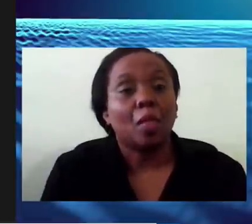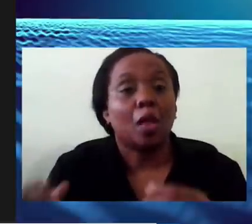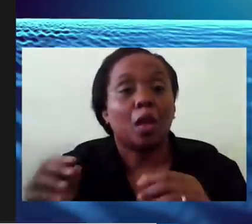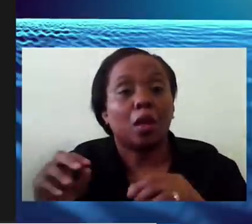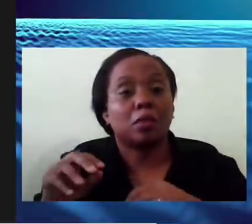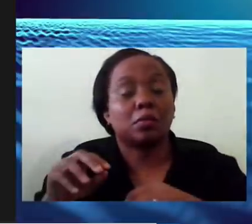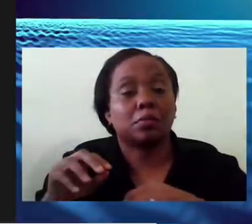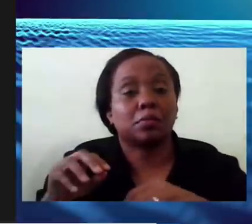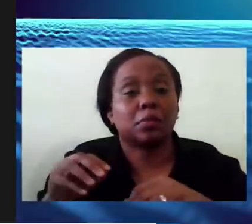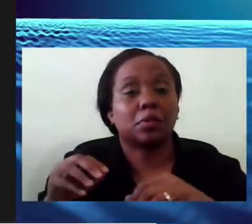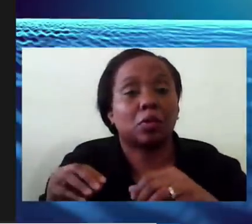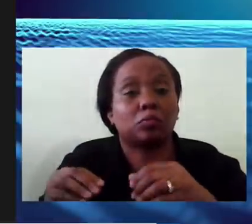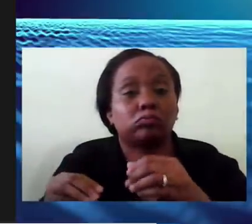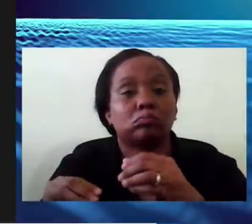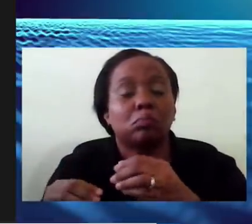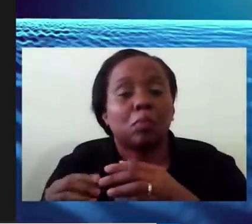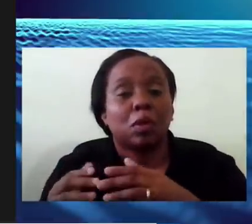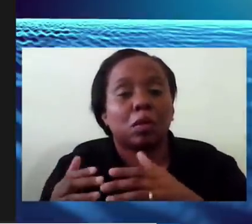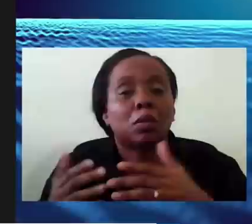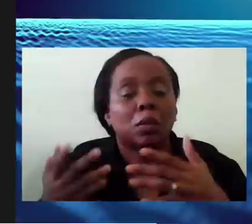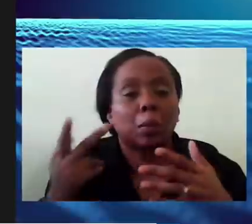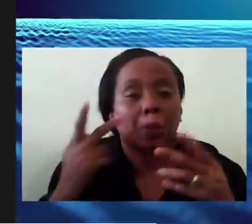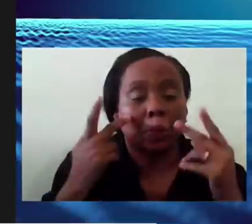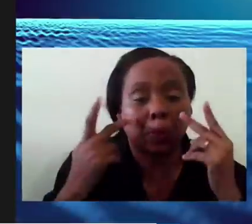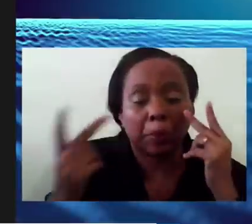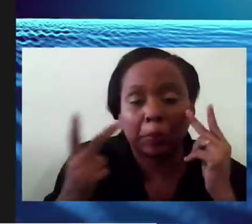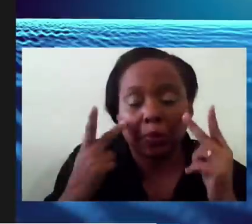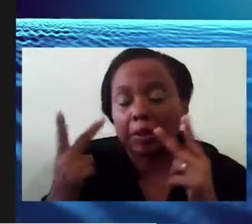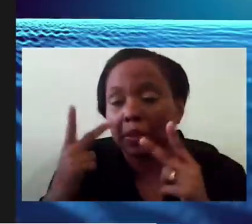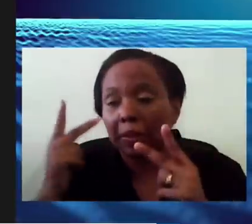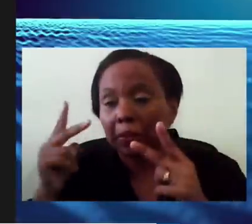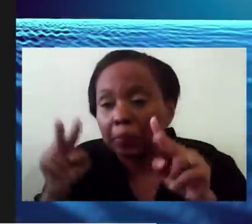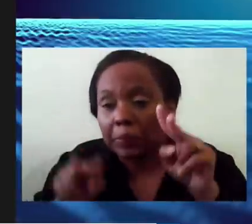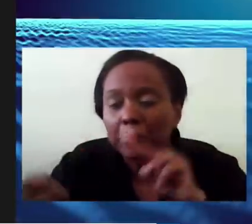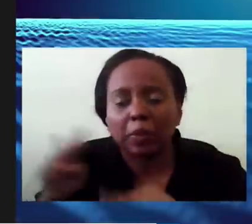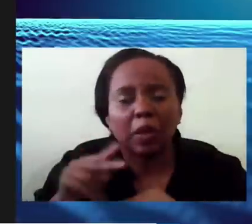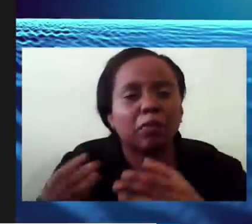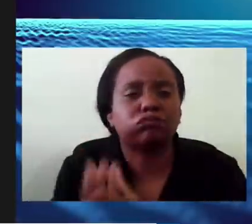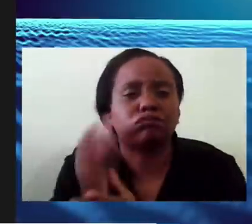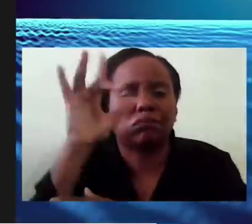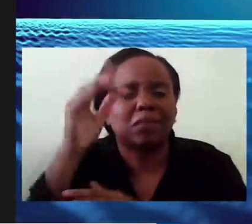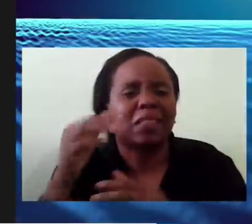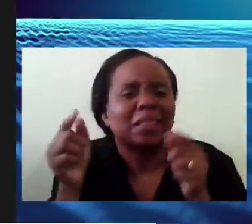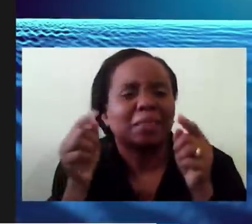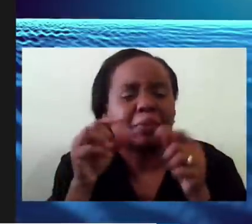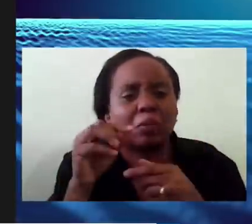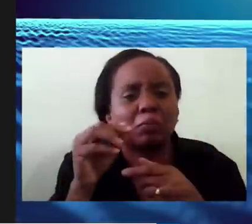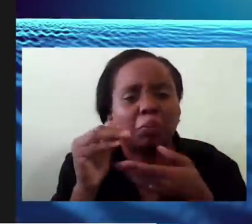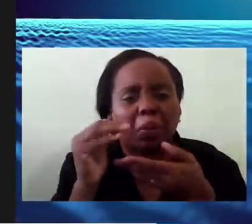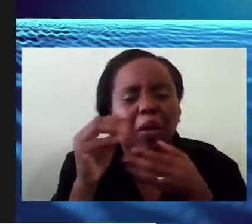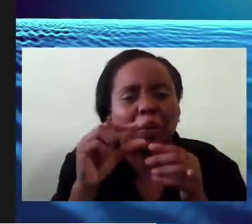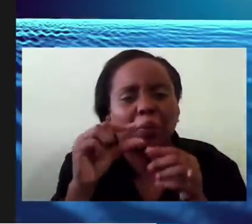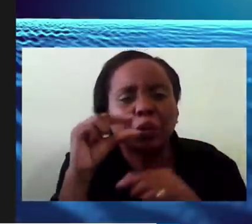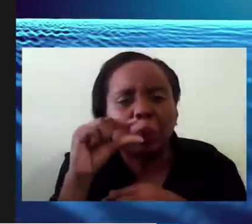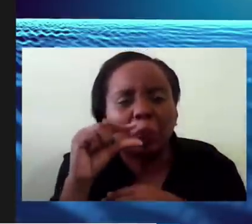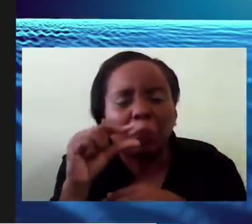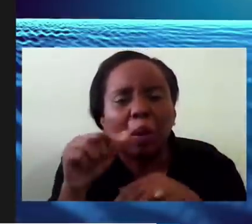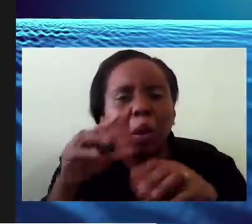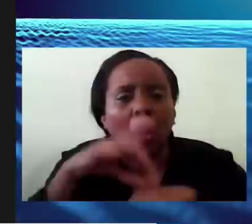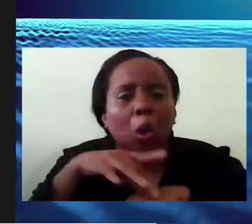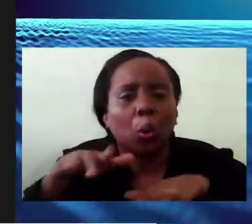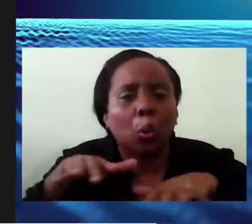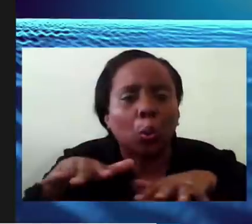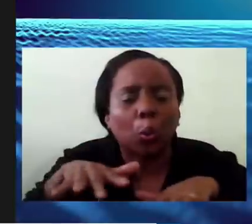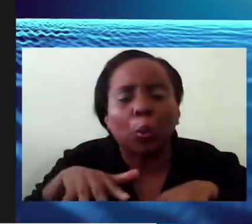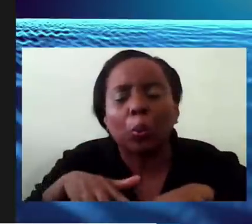near constant swarms of long period earthquakes. Now you'd recall that long period earthquakes are the ones